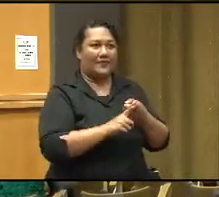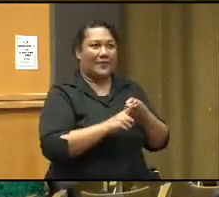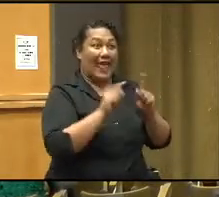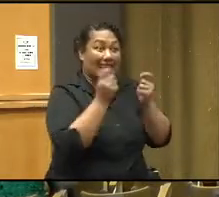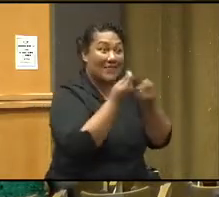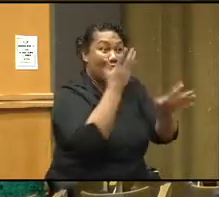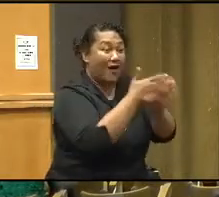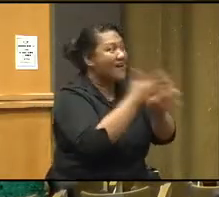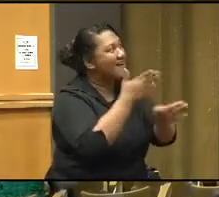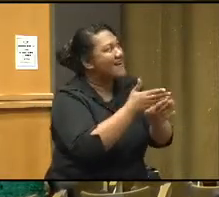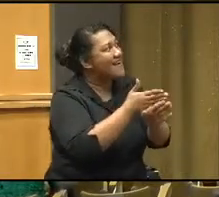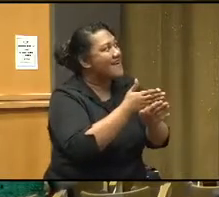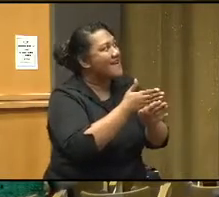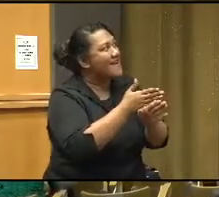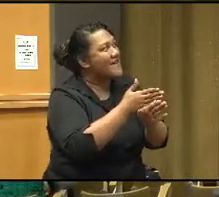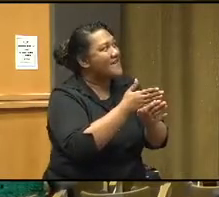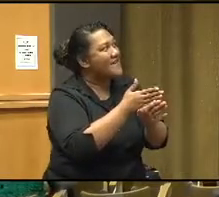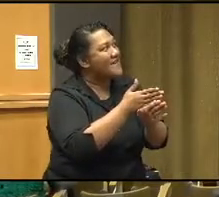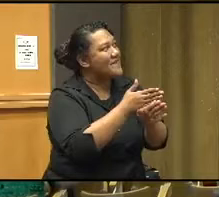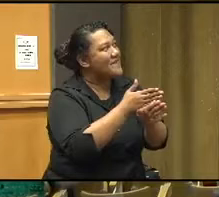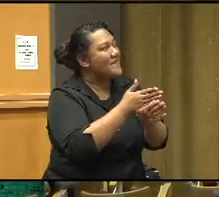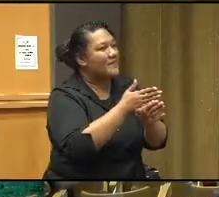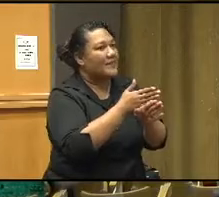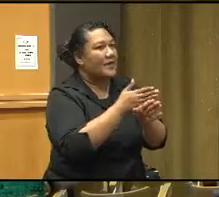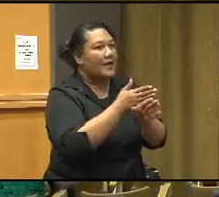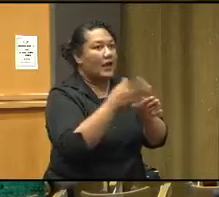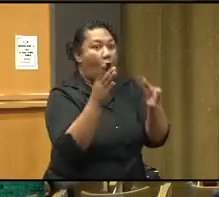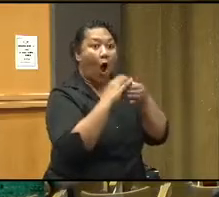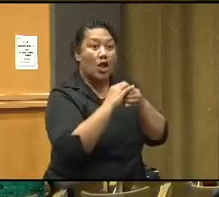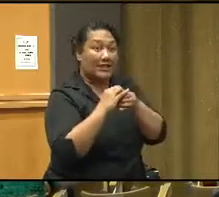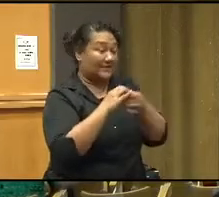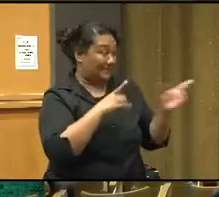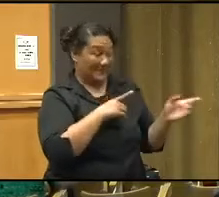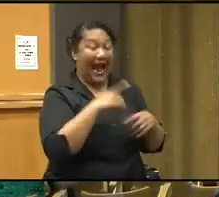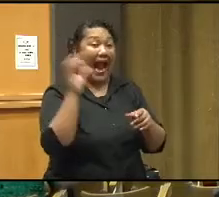believe in my classes. As I said, I run mock